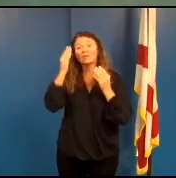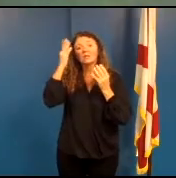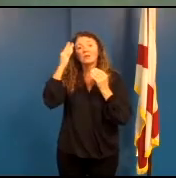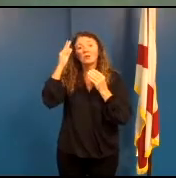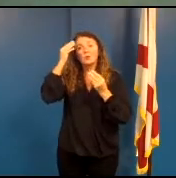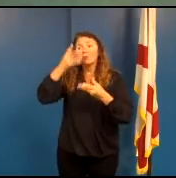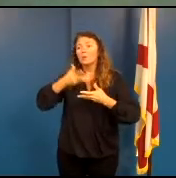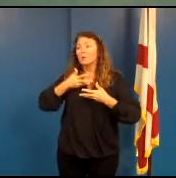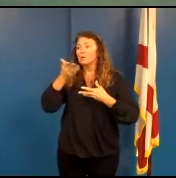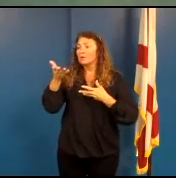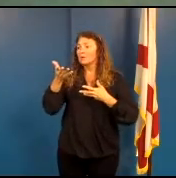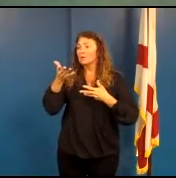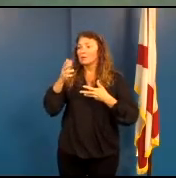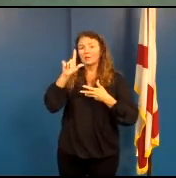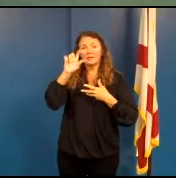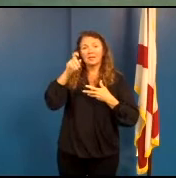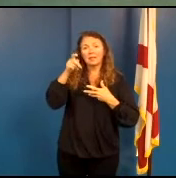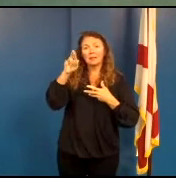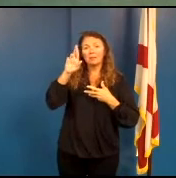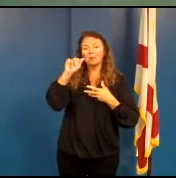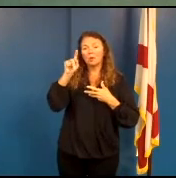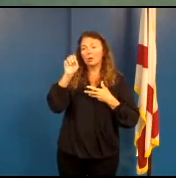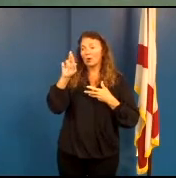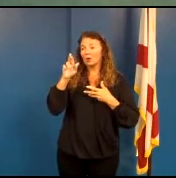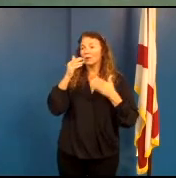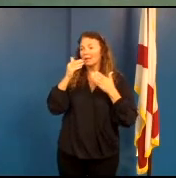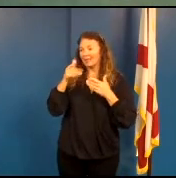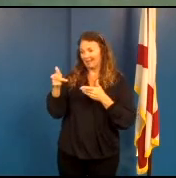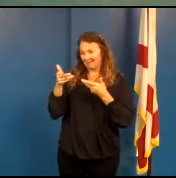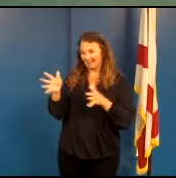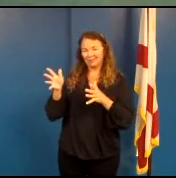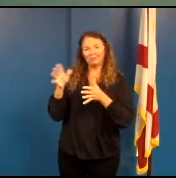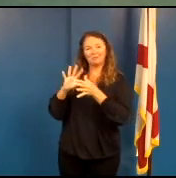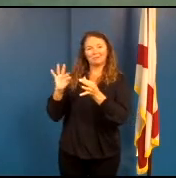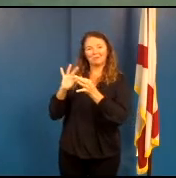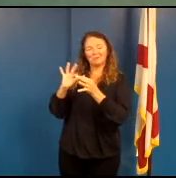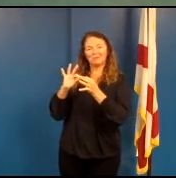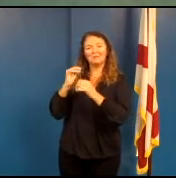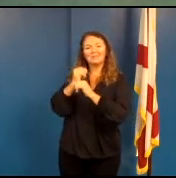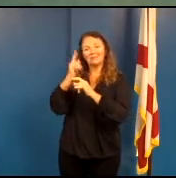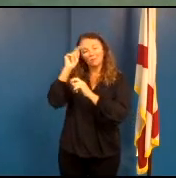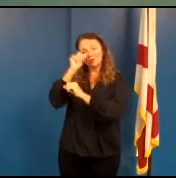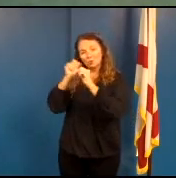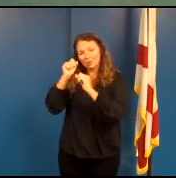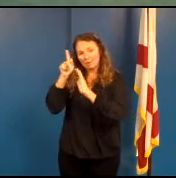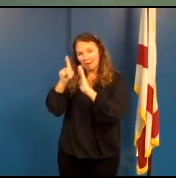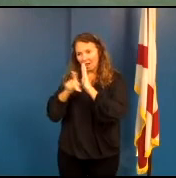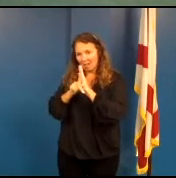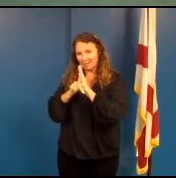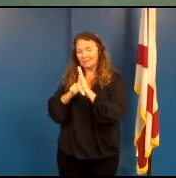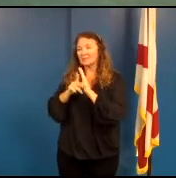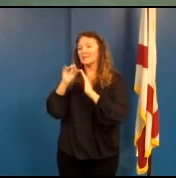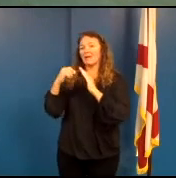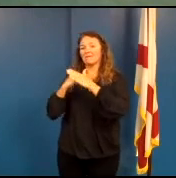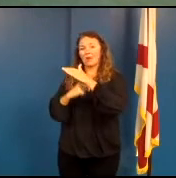Informational reports. We have Lipa Ratner, and thank you, Mr. Kidwell, for that. Institute for Strategic Policy and Solutions and